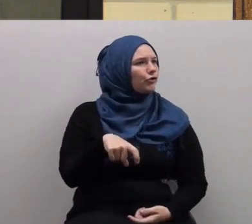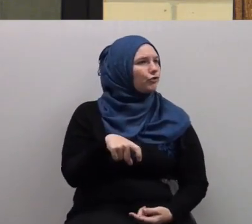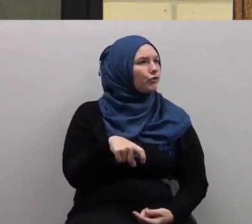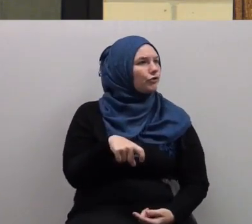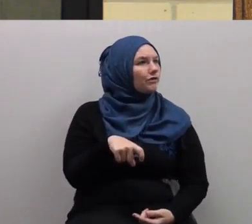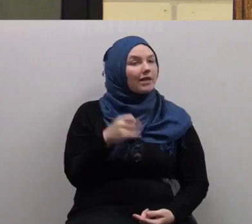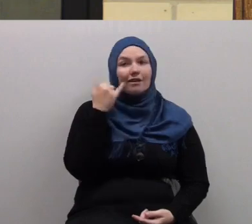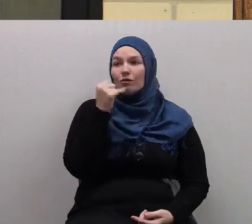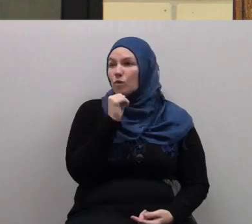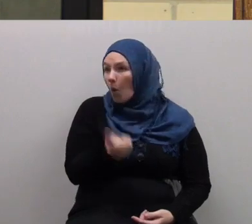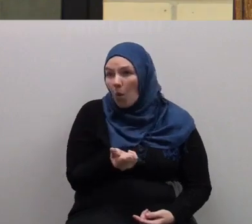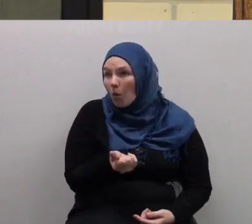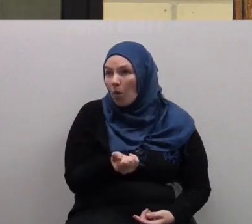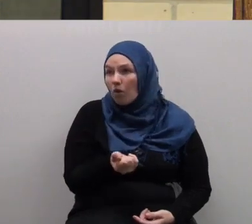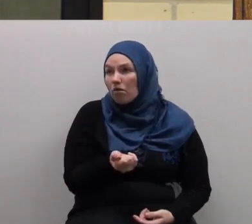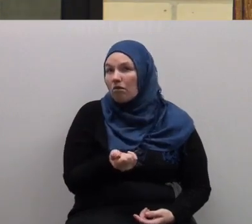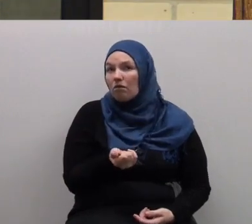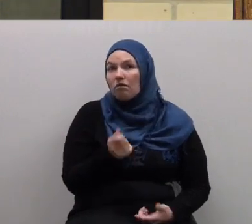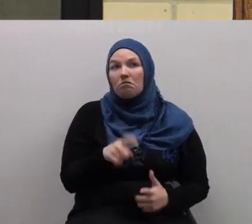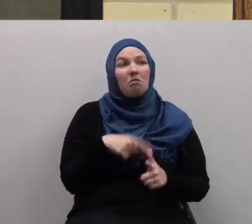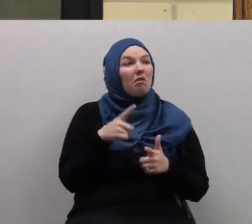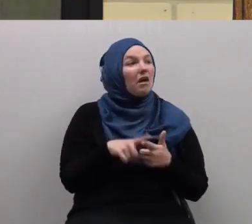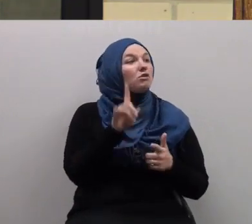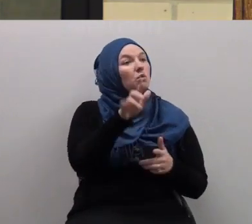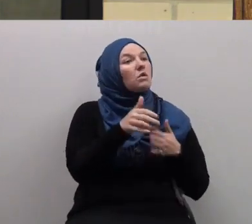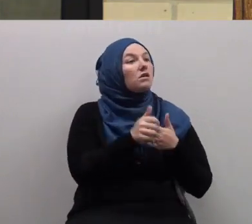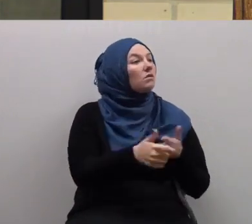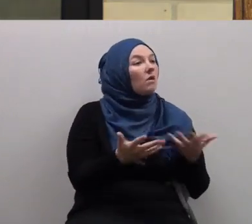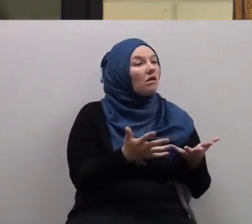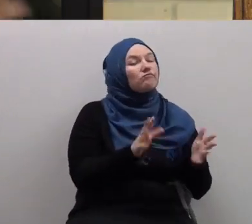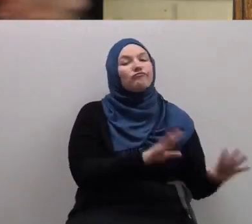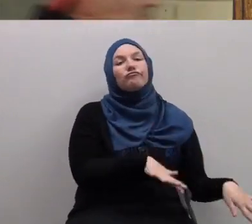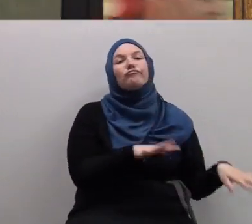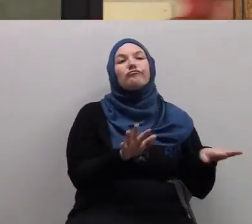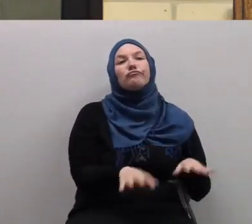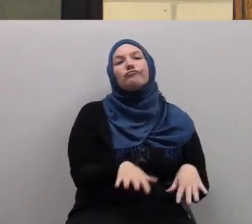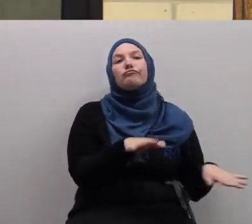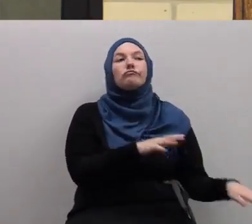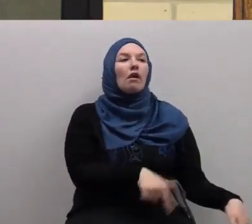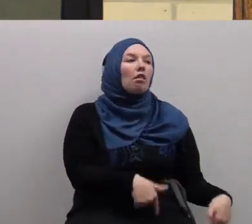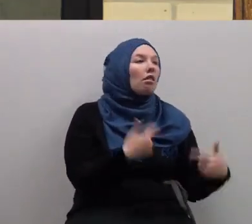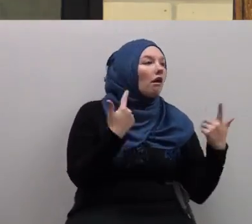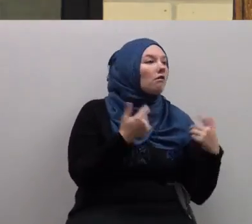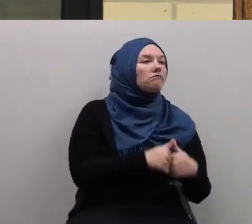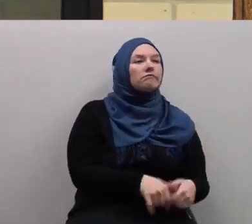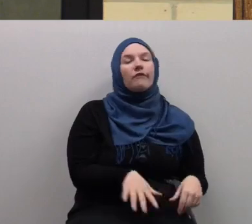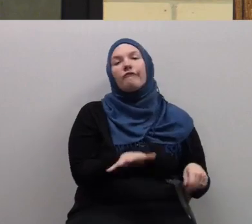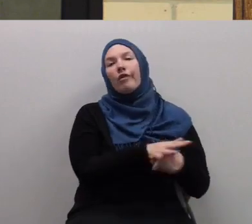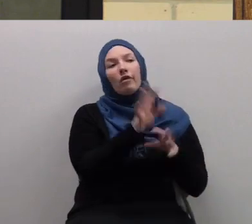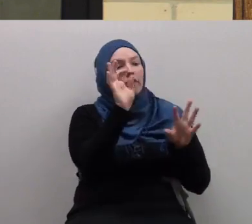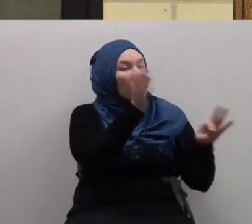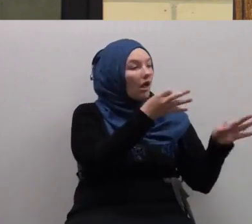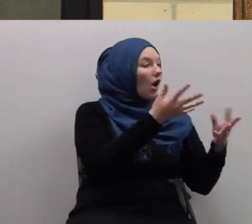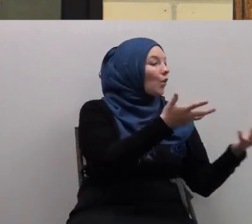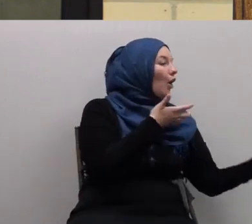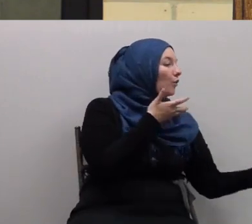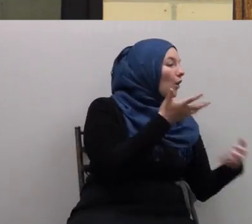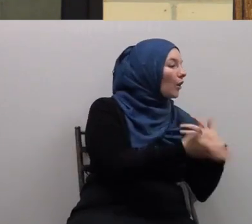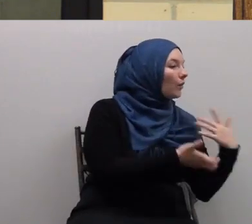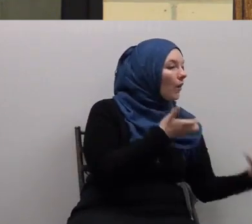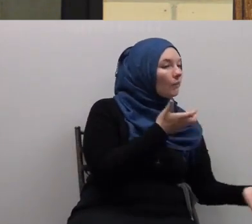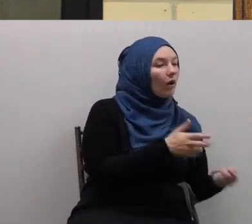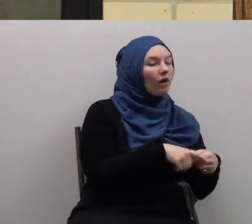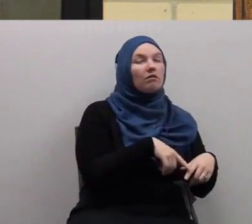Otherwise, they lead a casual life, a life that is full of distractions, full